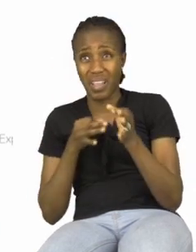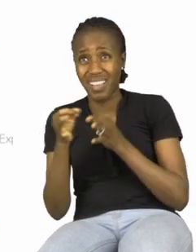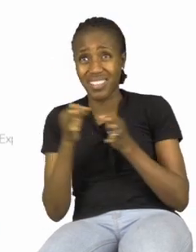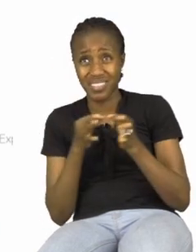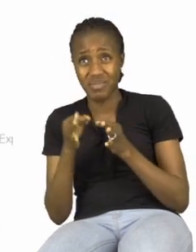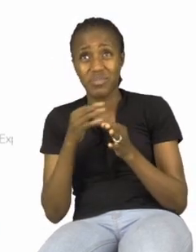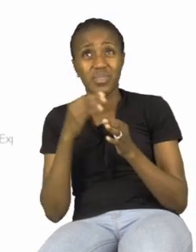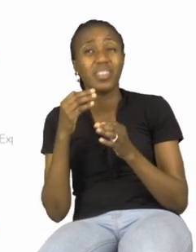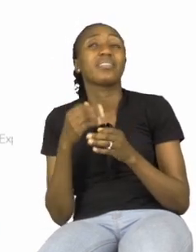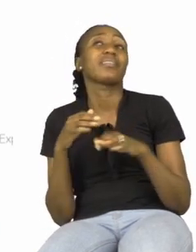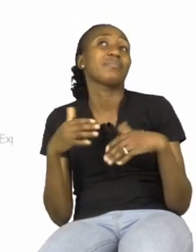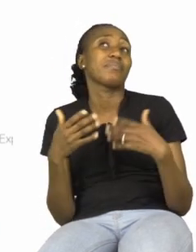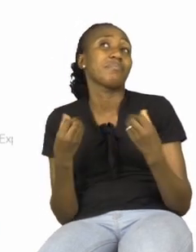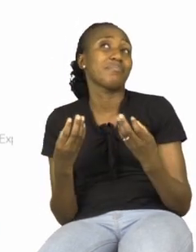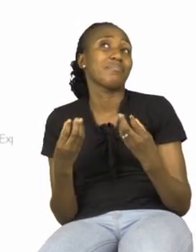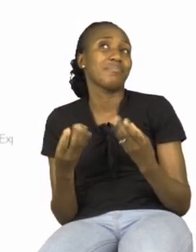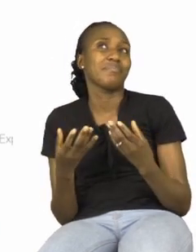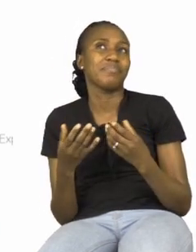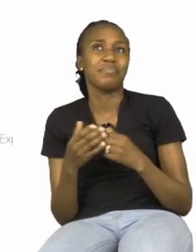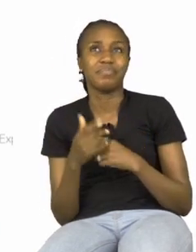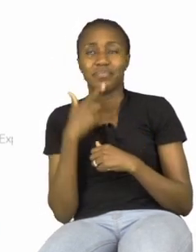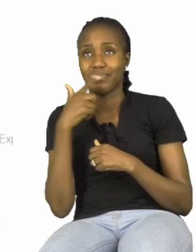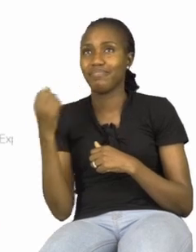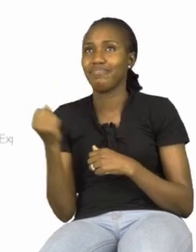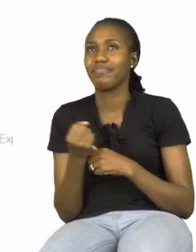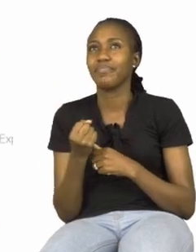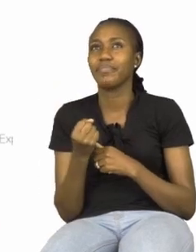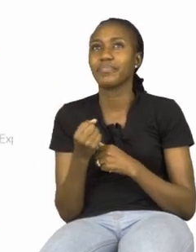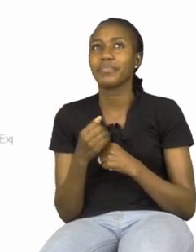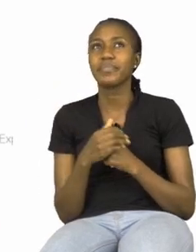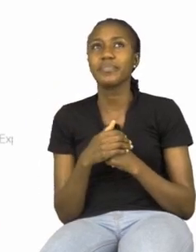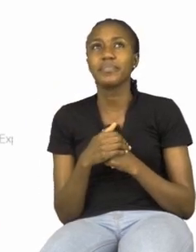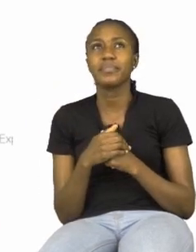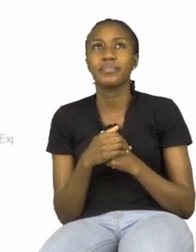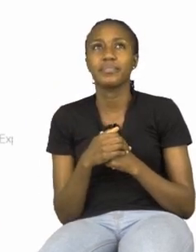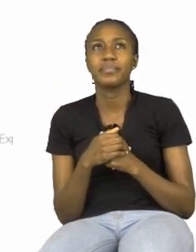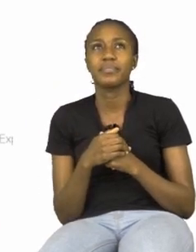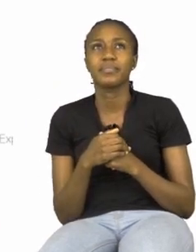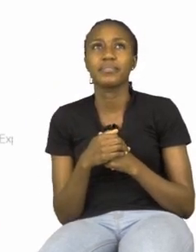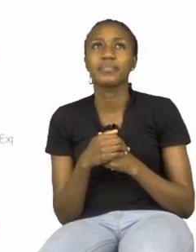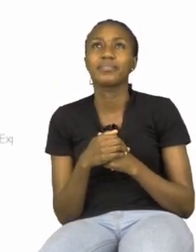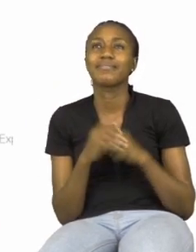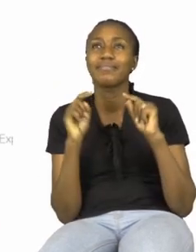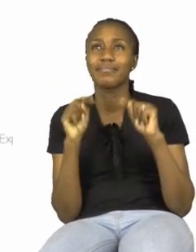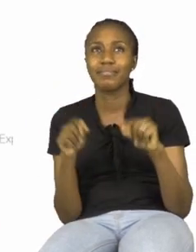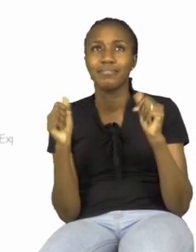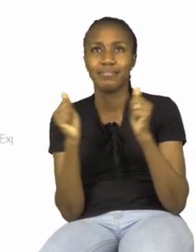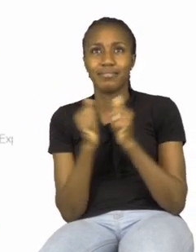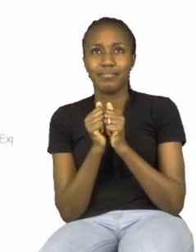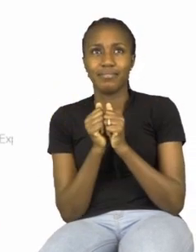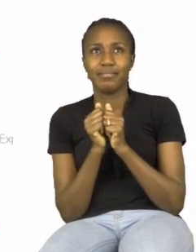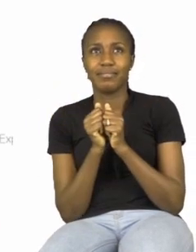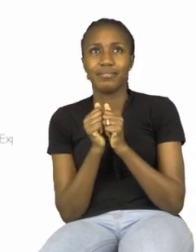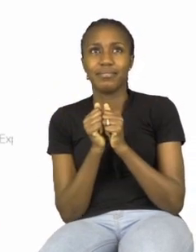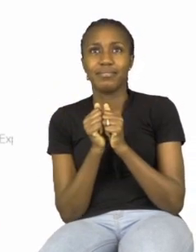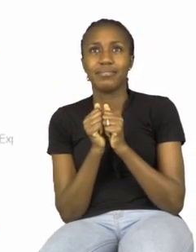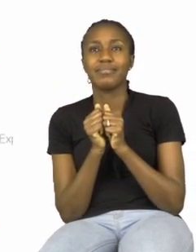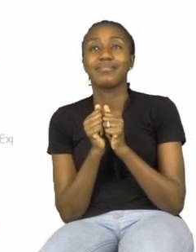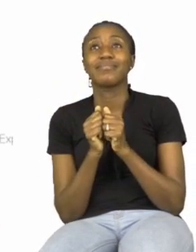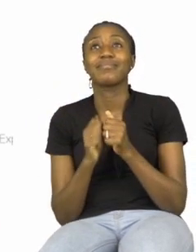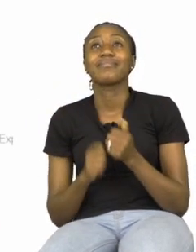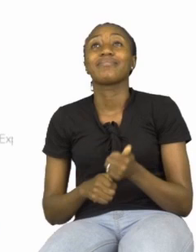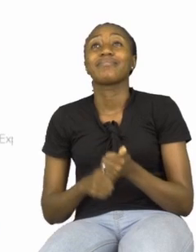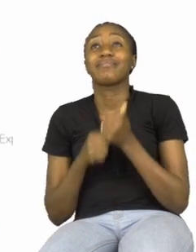and highlights. 100%. Thank you, Jesse. All right. Now I'm joined by a legend, a hockey legend,